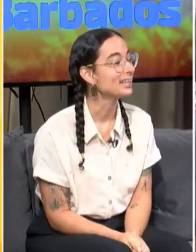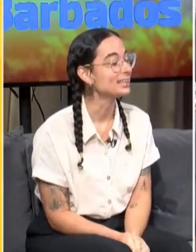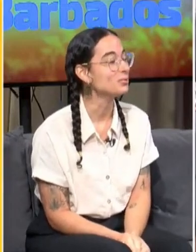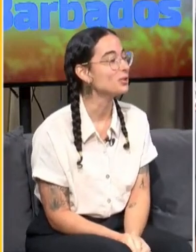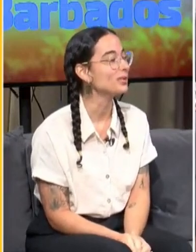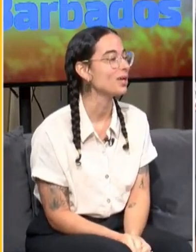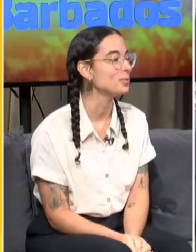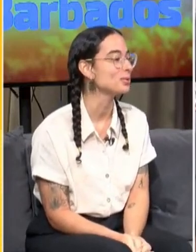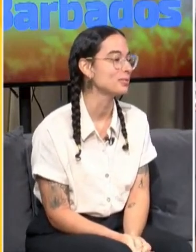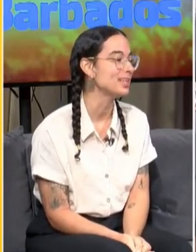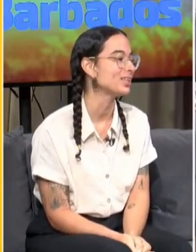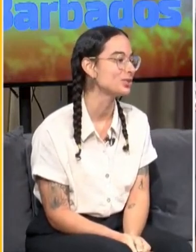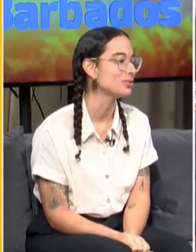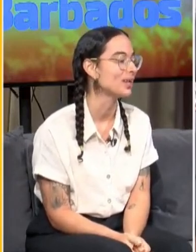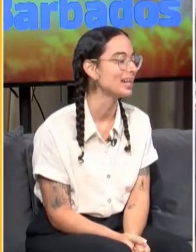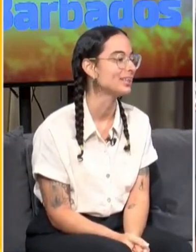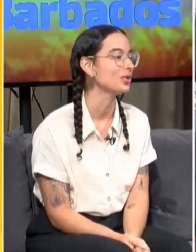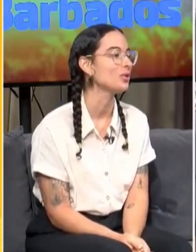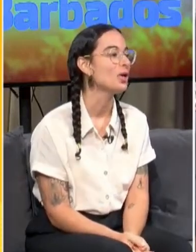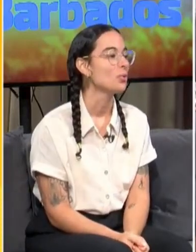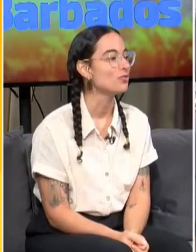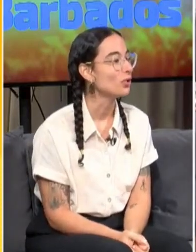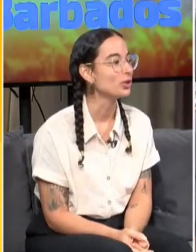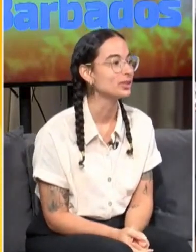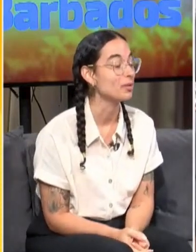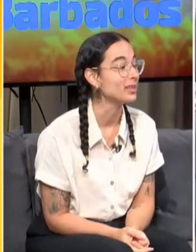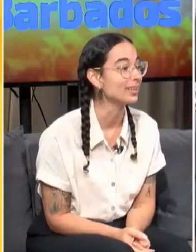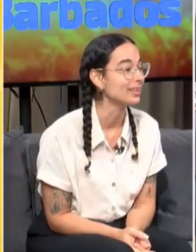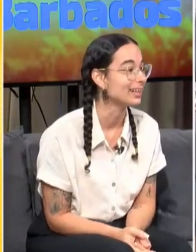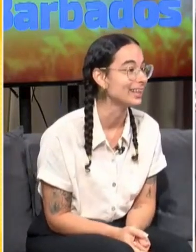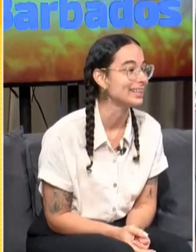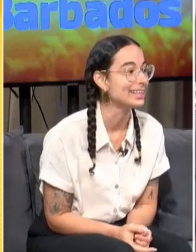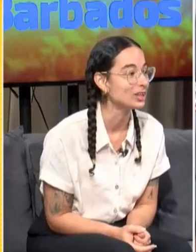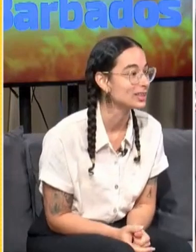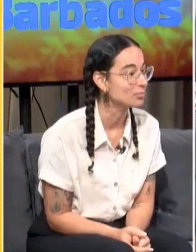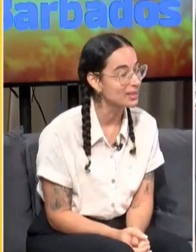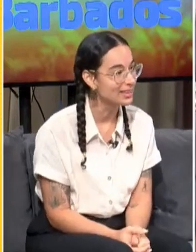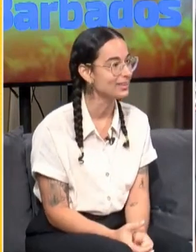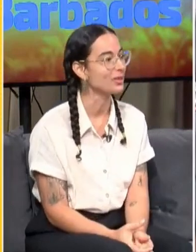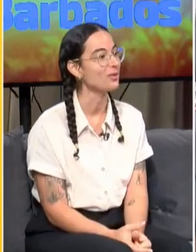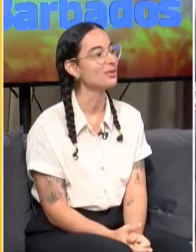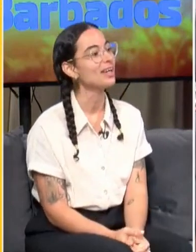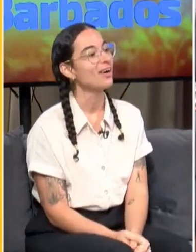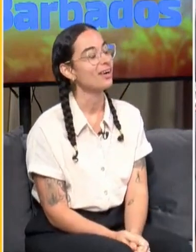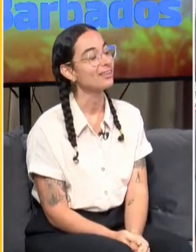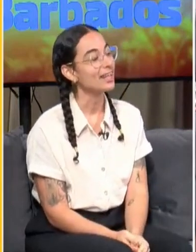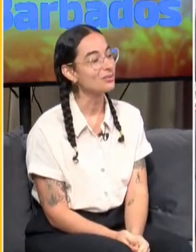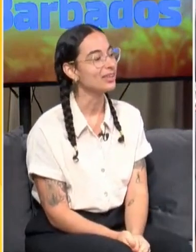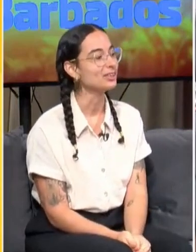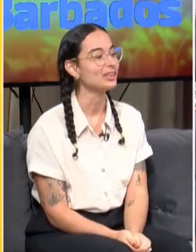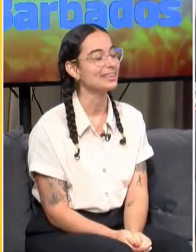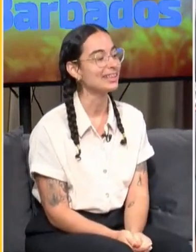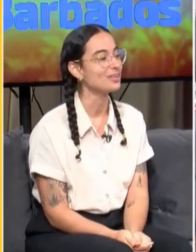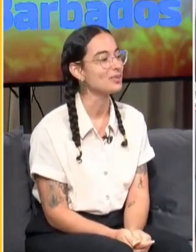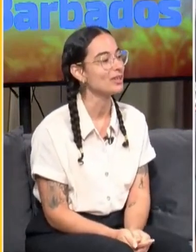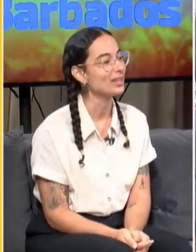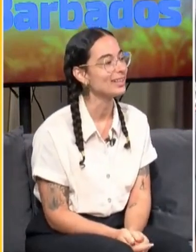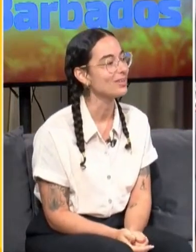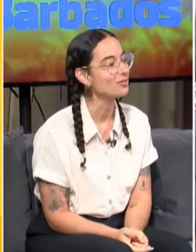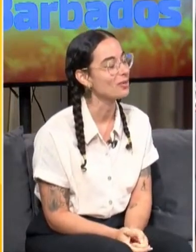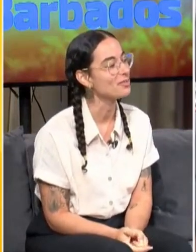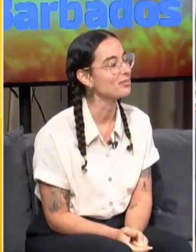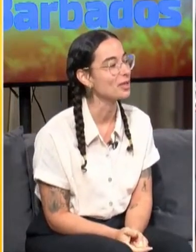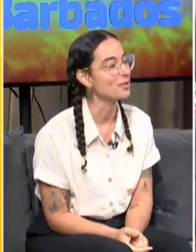And it's similar with how people speak here too, right? When foreigners come here and they hear us speak, our language, it can be